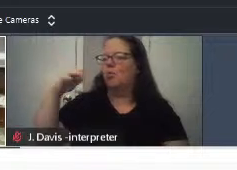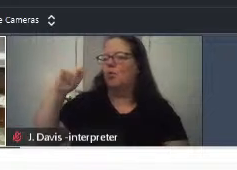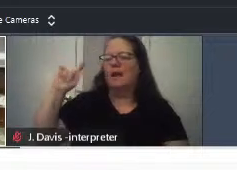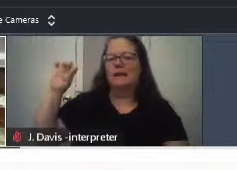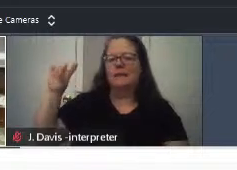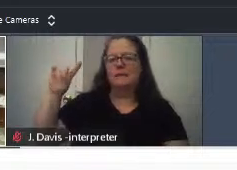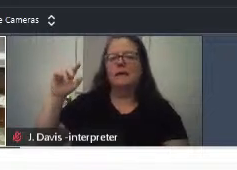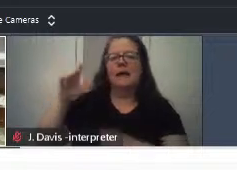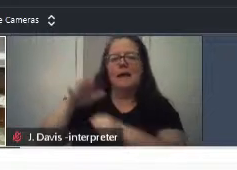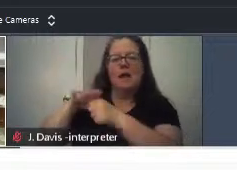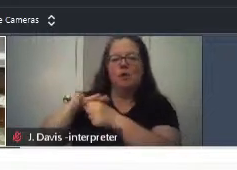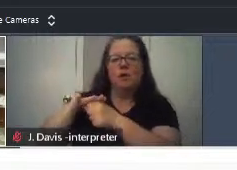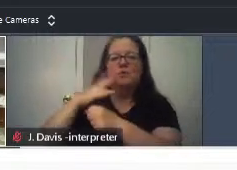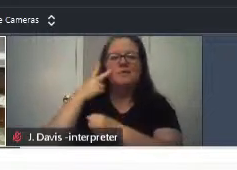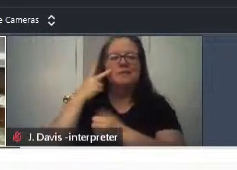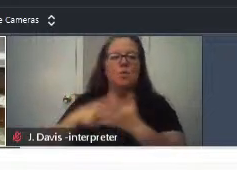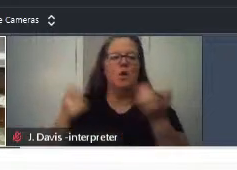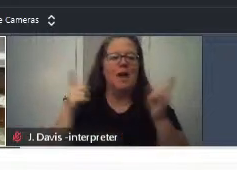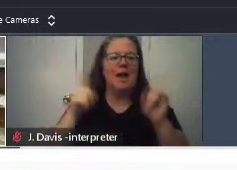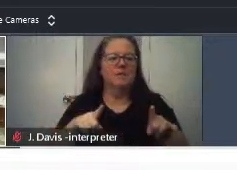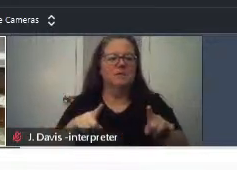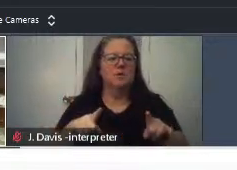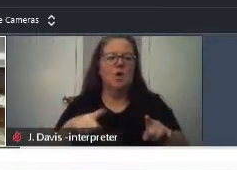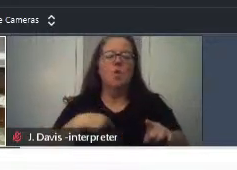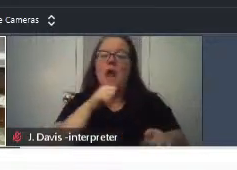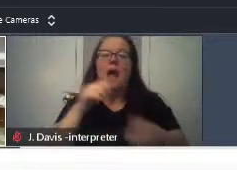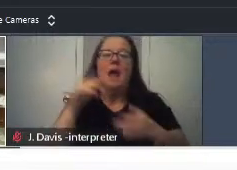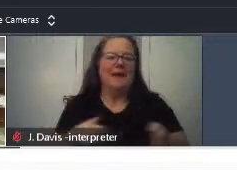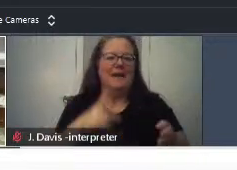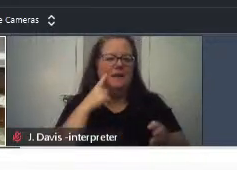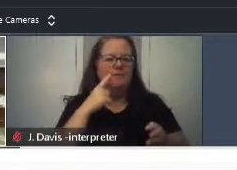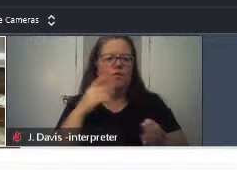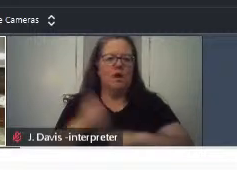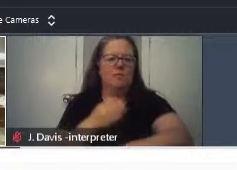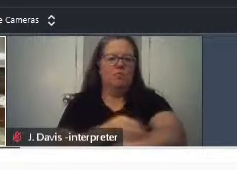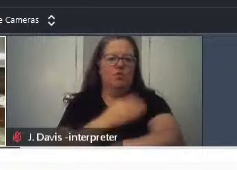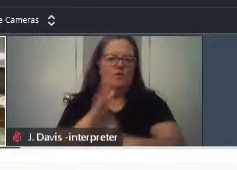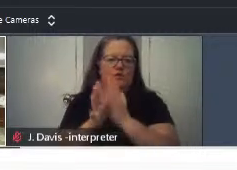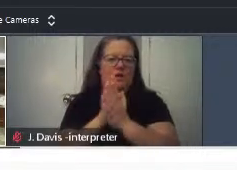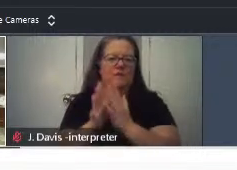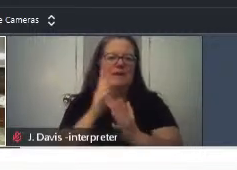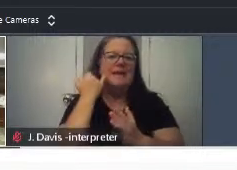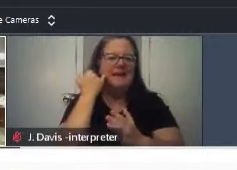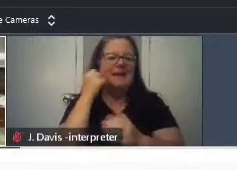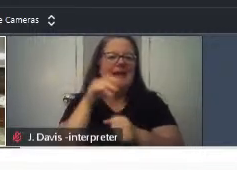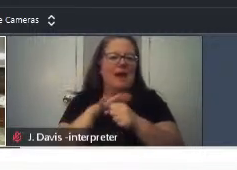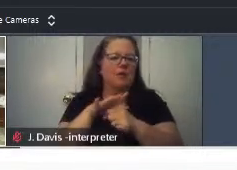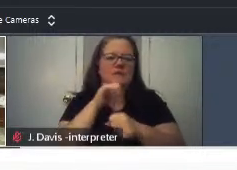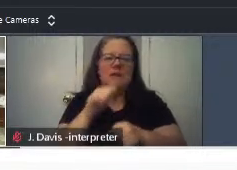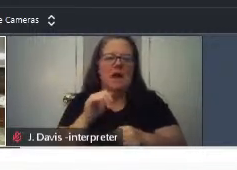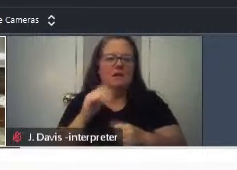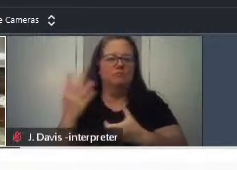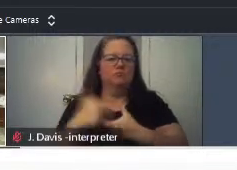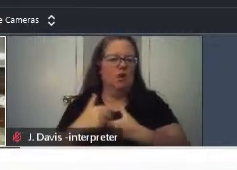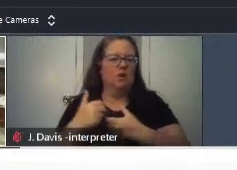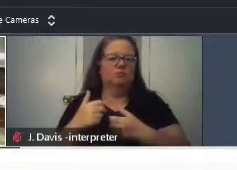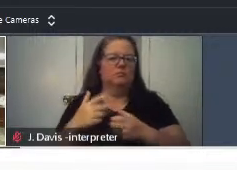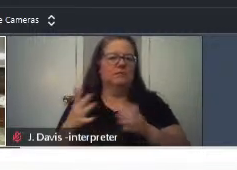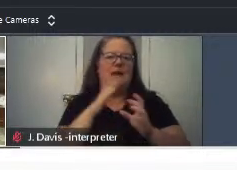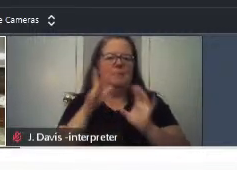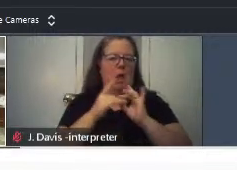look and see what happens in the unincorporated area, but we're not going to plan for traffic improvements in unincorporated Cordova. Okay, thank you. All right, thank you,